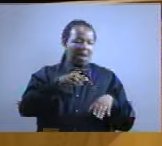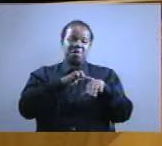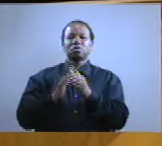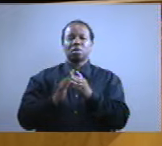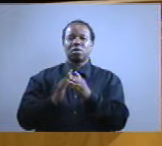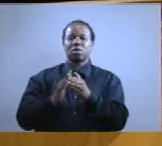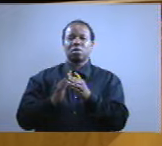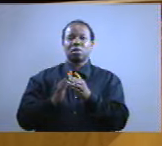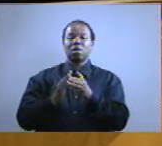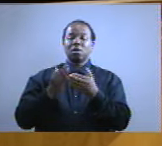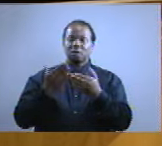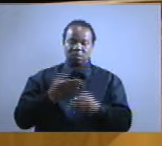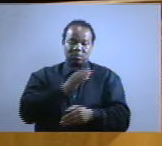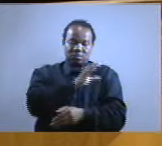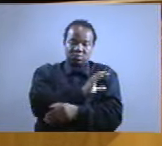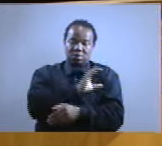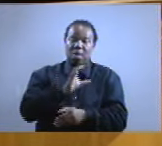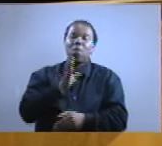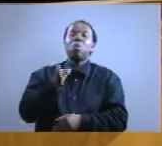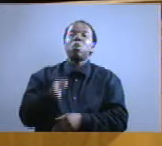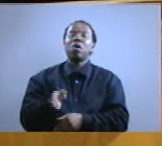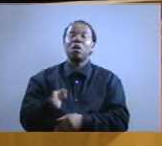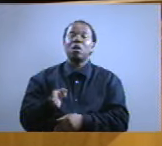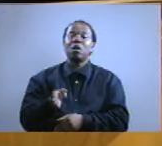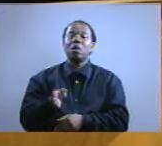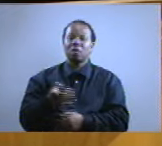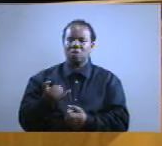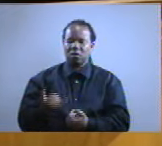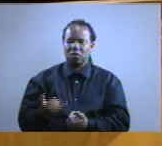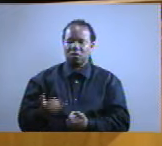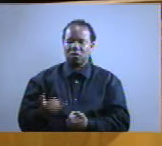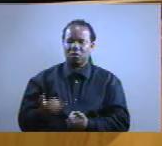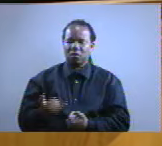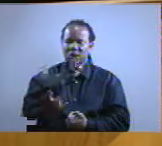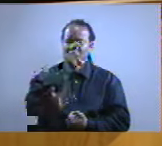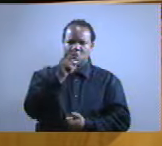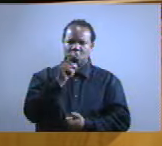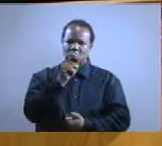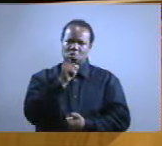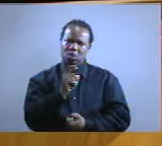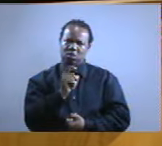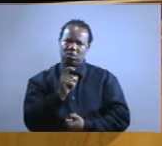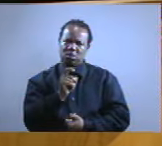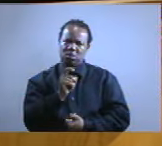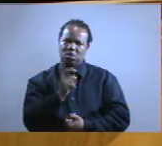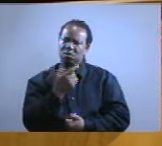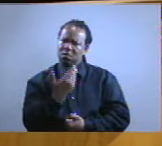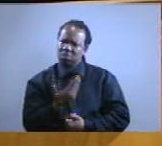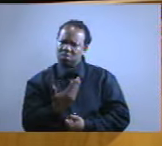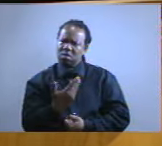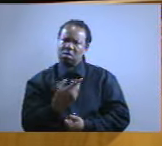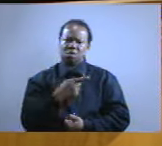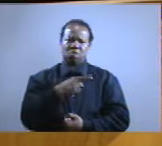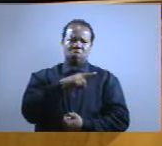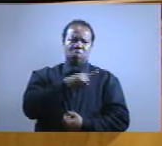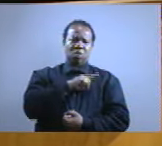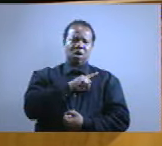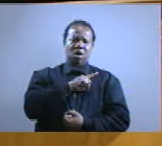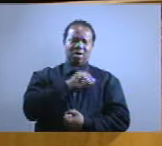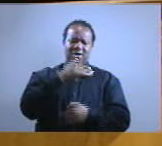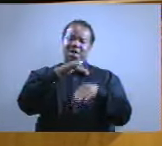and empowered. To begin to question why certain people, because of their race,